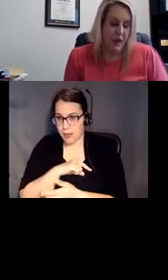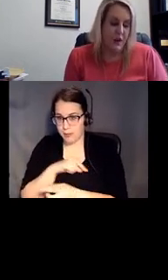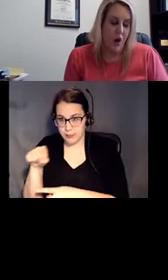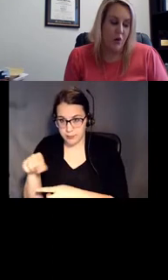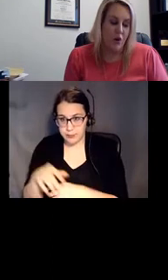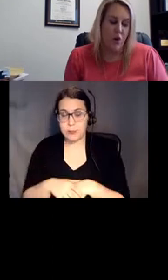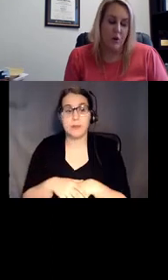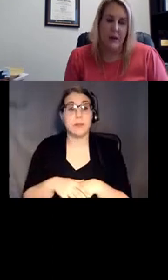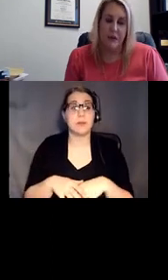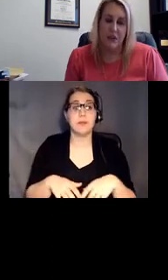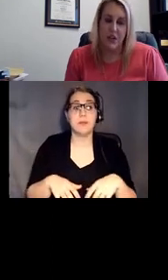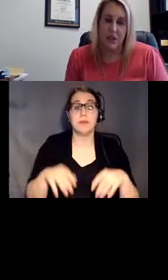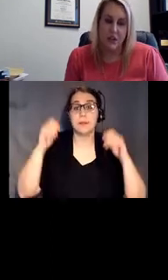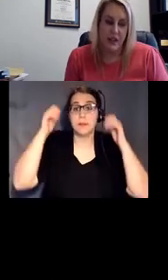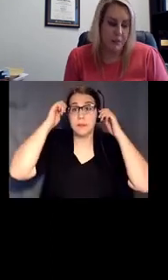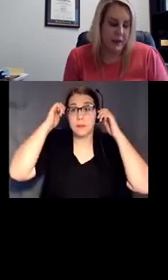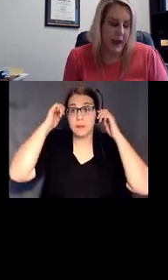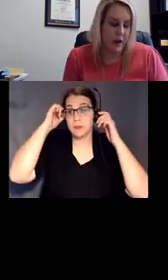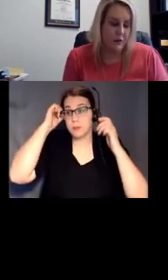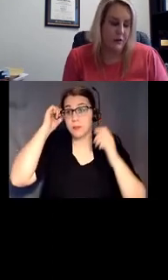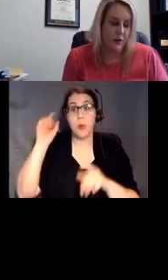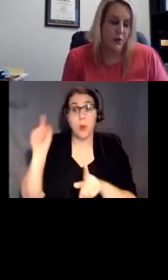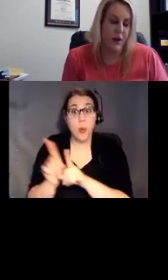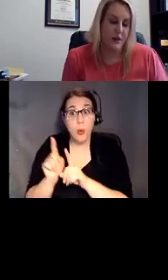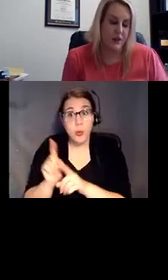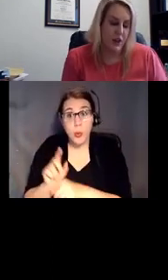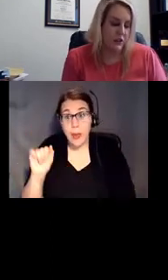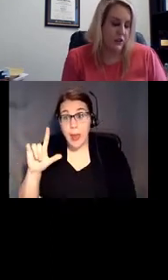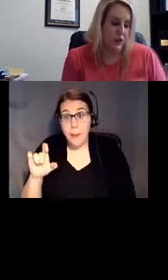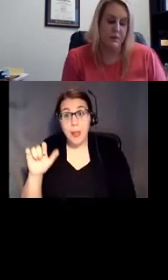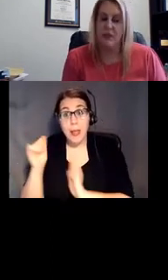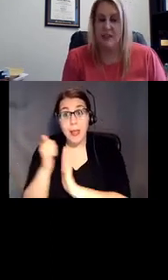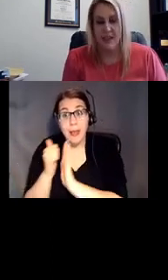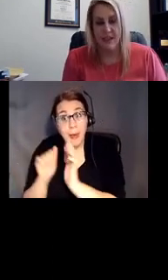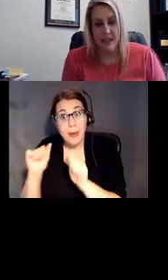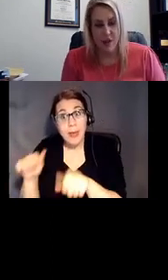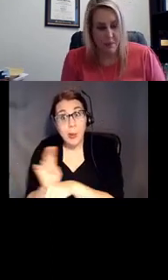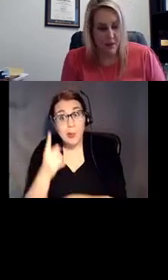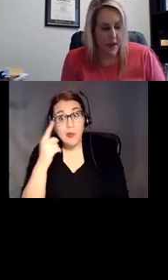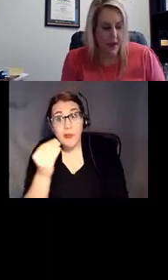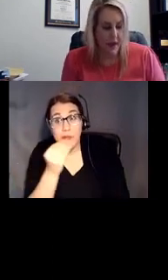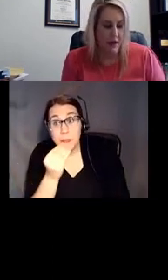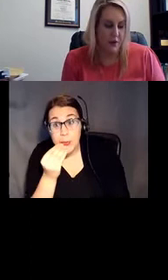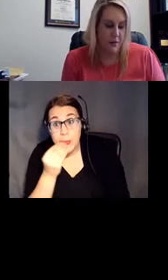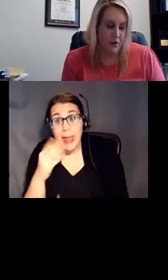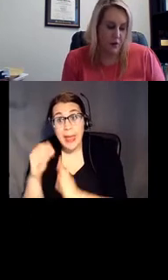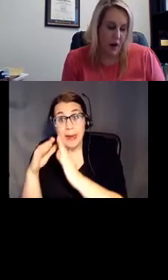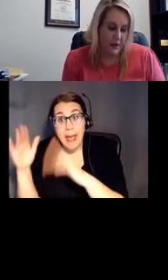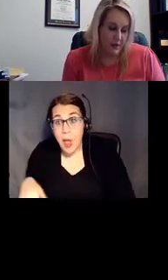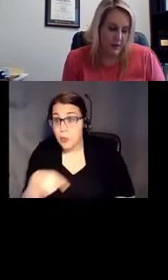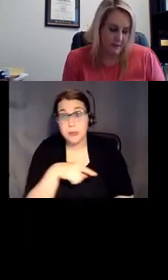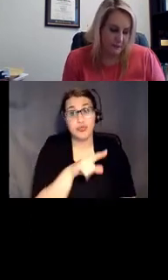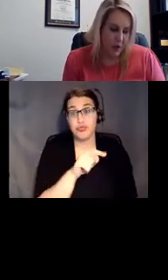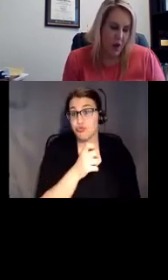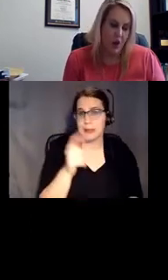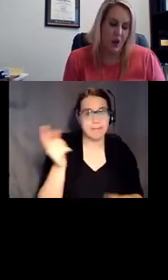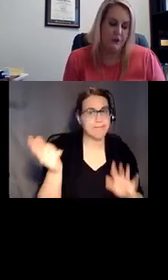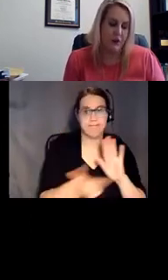Significantly, an owner or beneficiary can use the ABLE account for food and shelter. These things cannot be paid from a